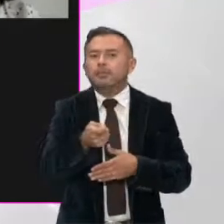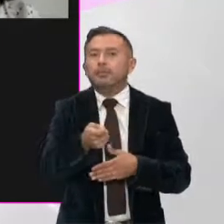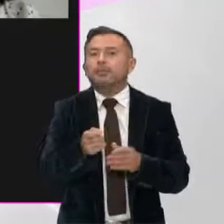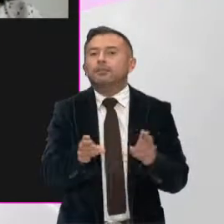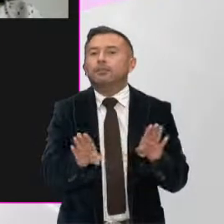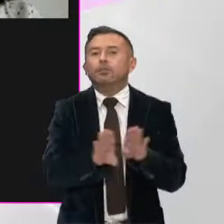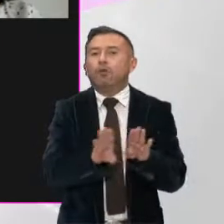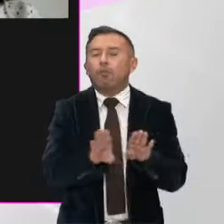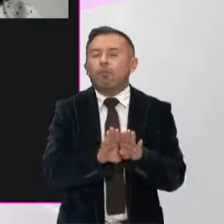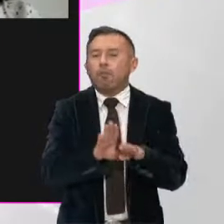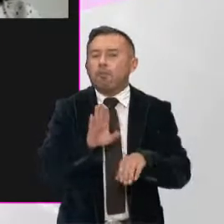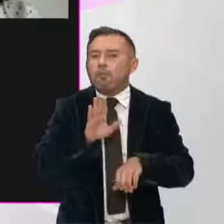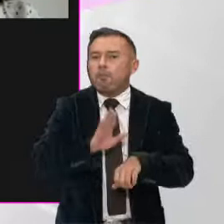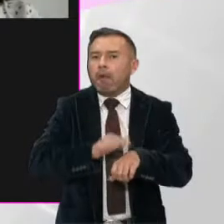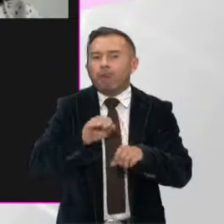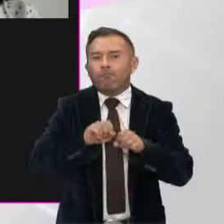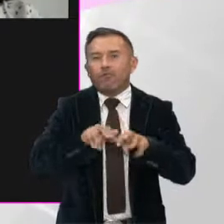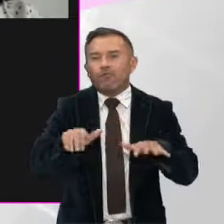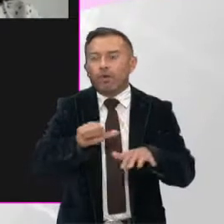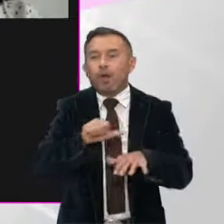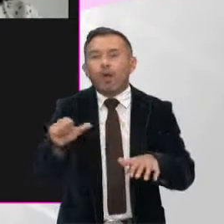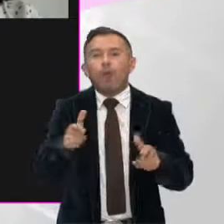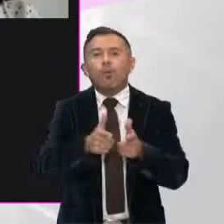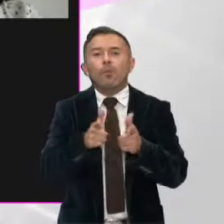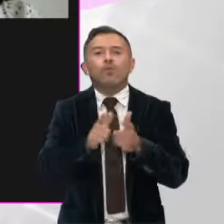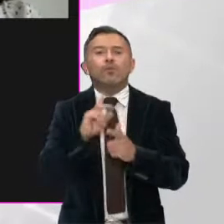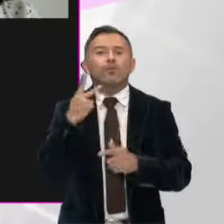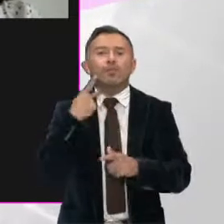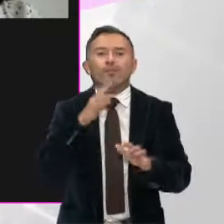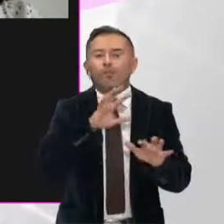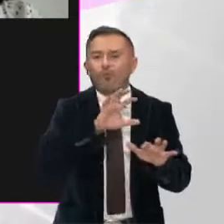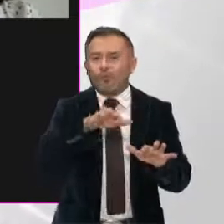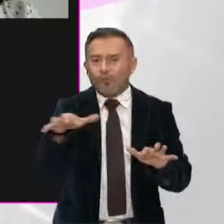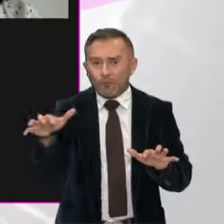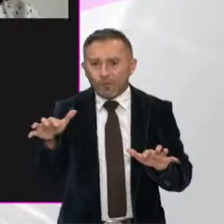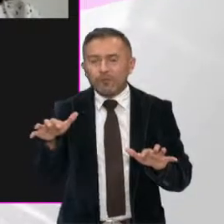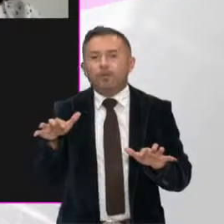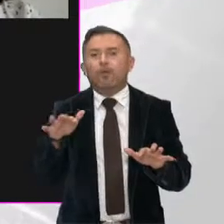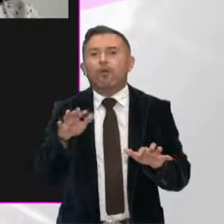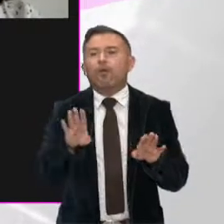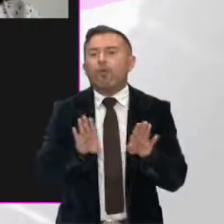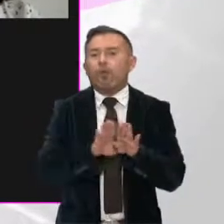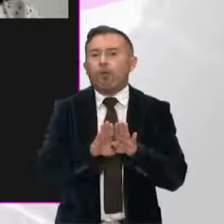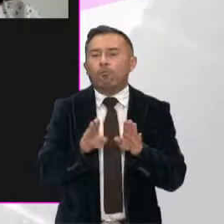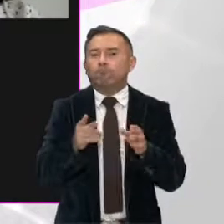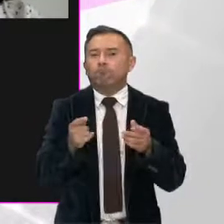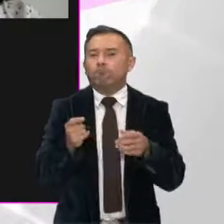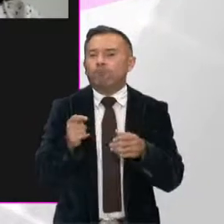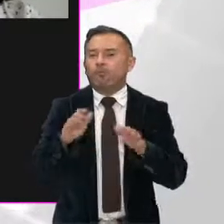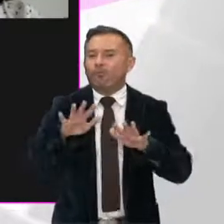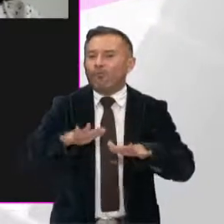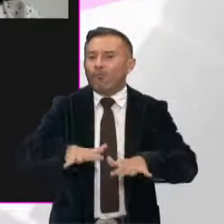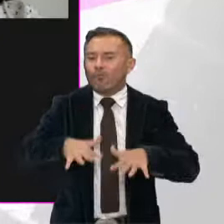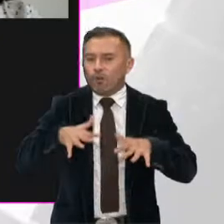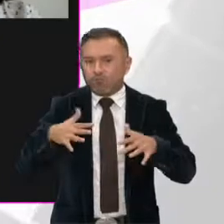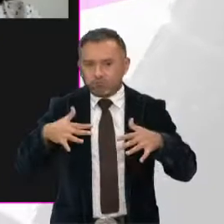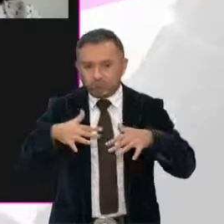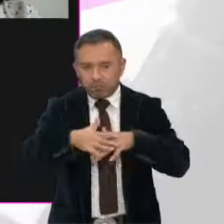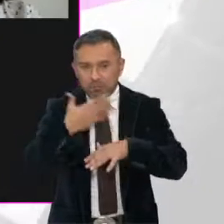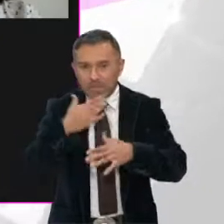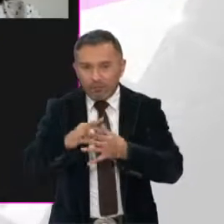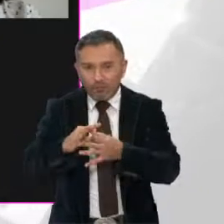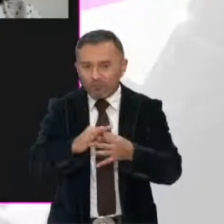Latin American countries. We have a great discretion of political parties, parliaments that are not